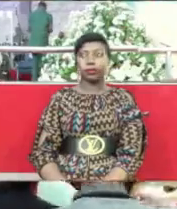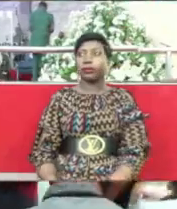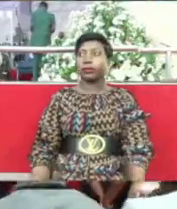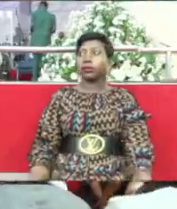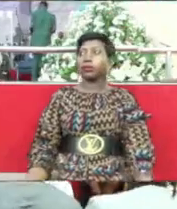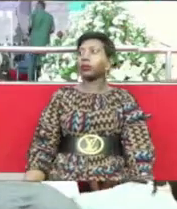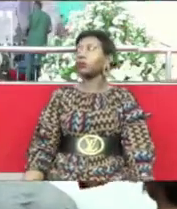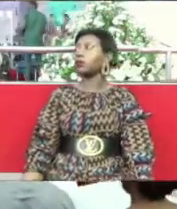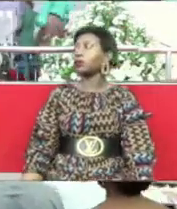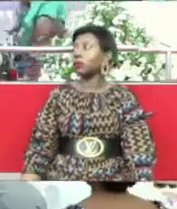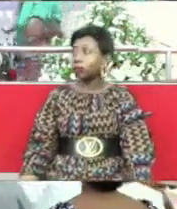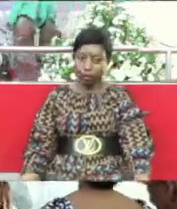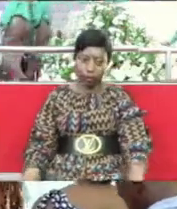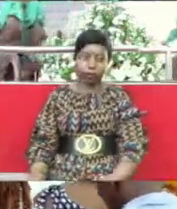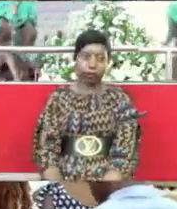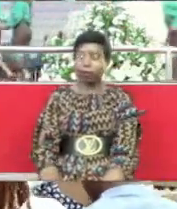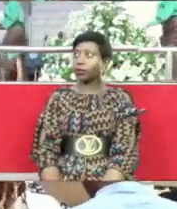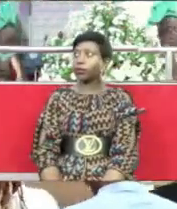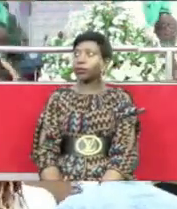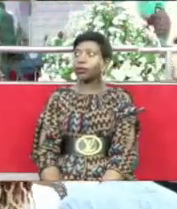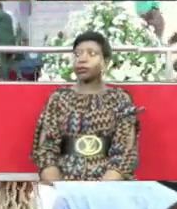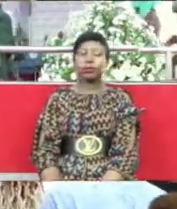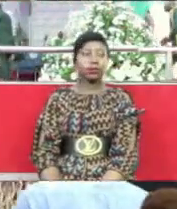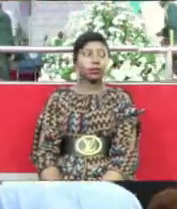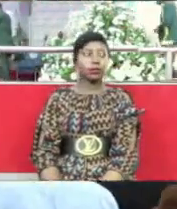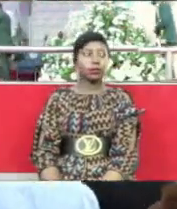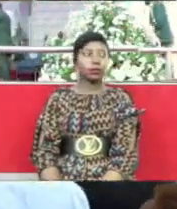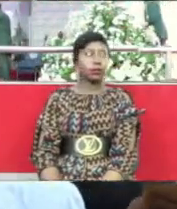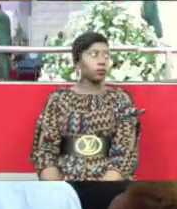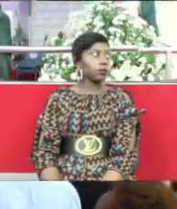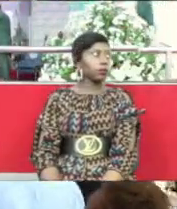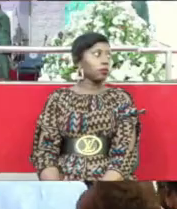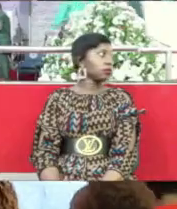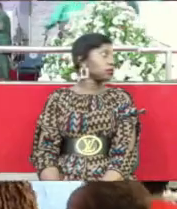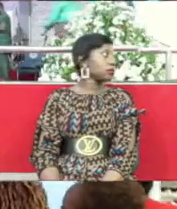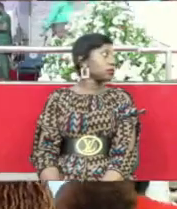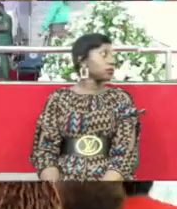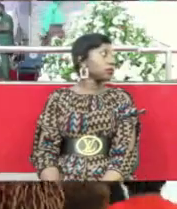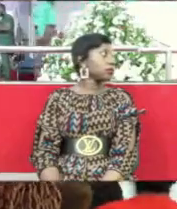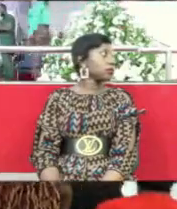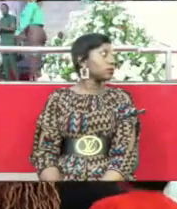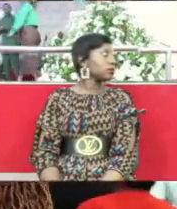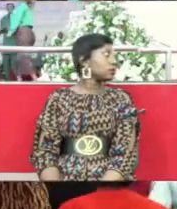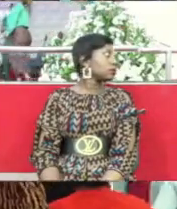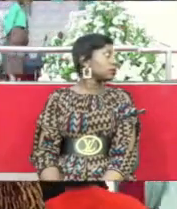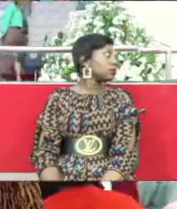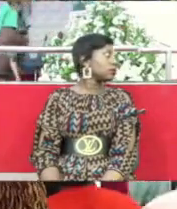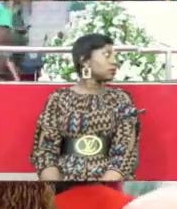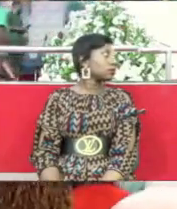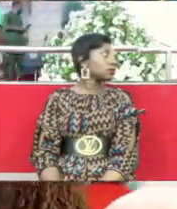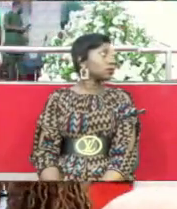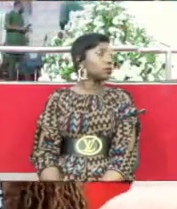is power mighty in the blood of Jesus. There is power mighty. This anointing is for you. If this anointing is for you,